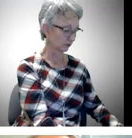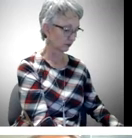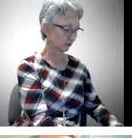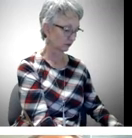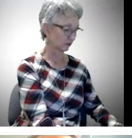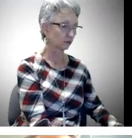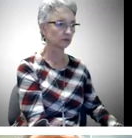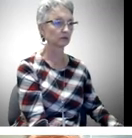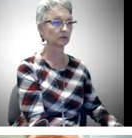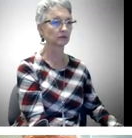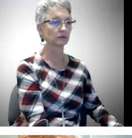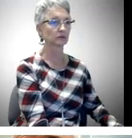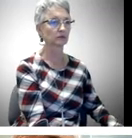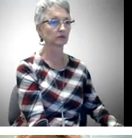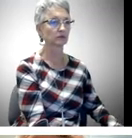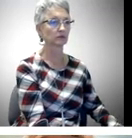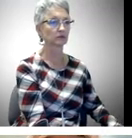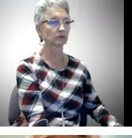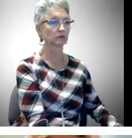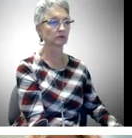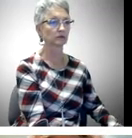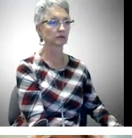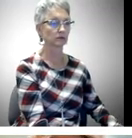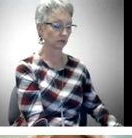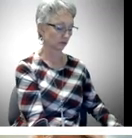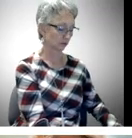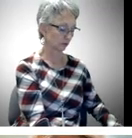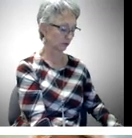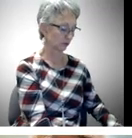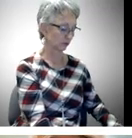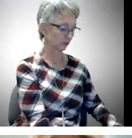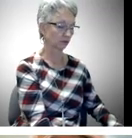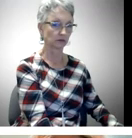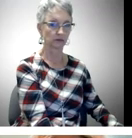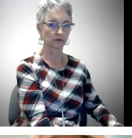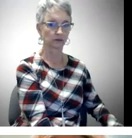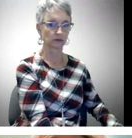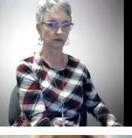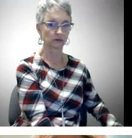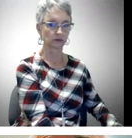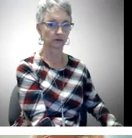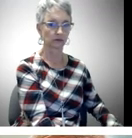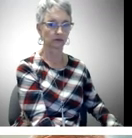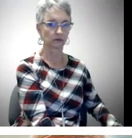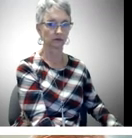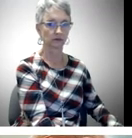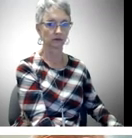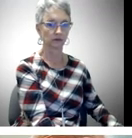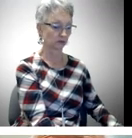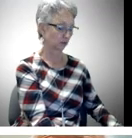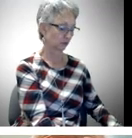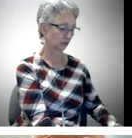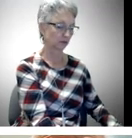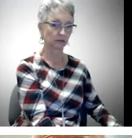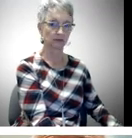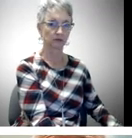so we tried to develop a form that was a little bit more simplified than the form in the estate code. And